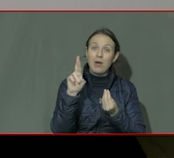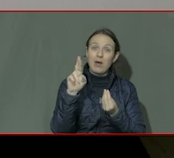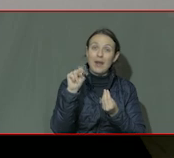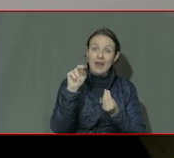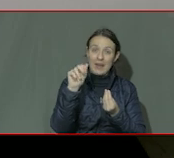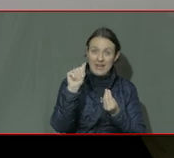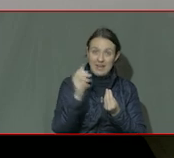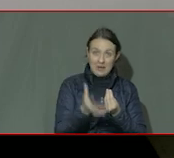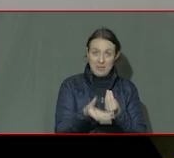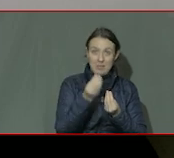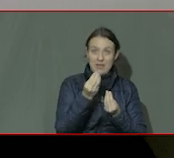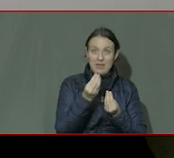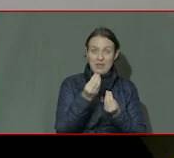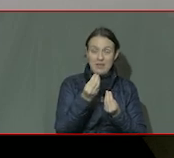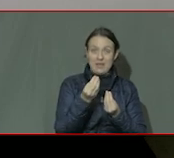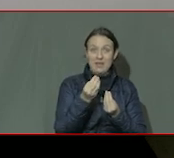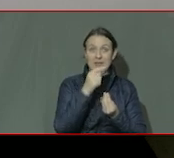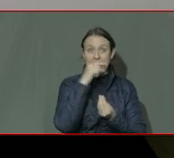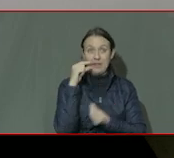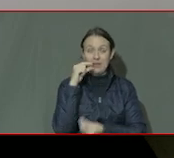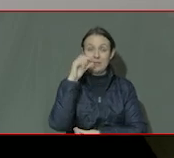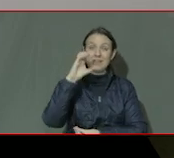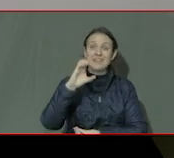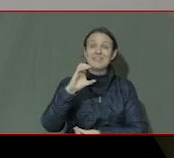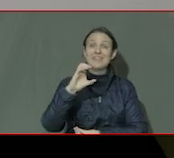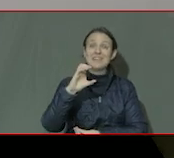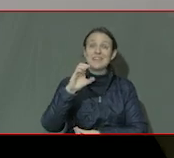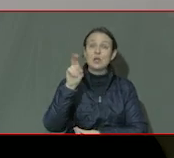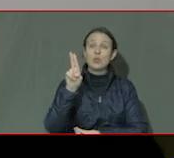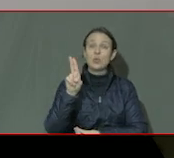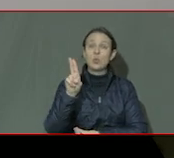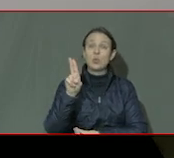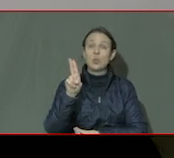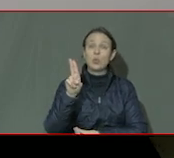what? CUG.